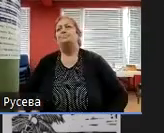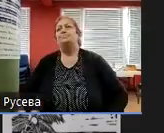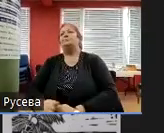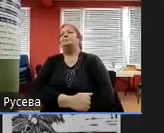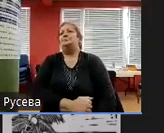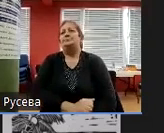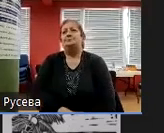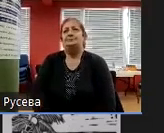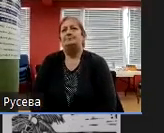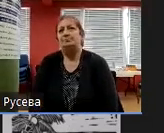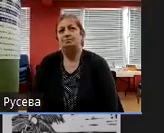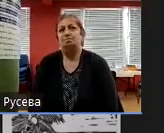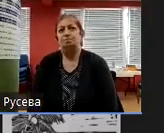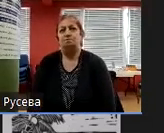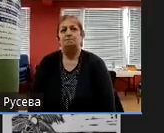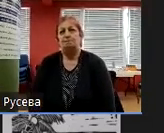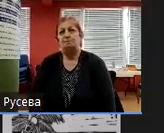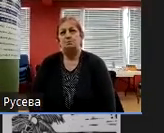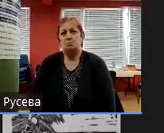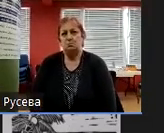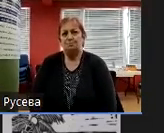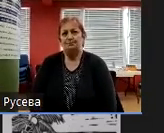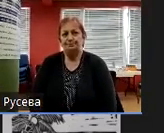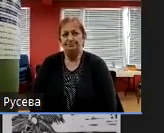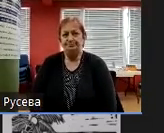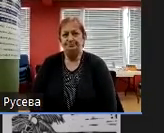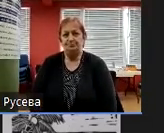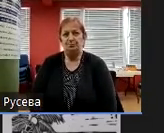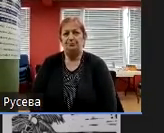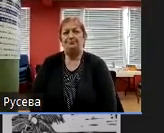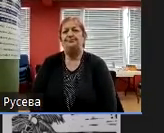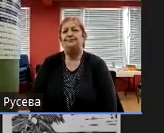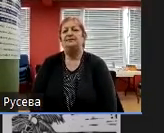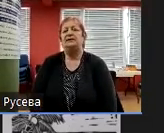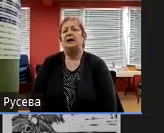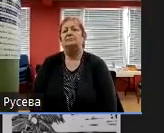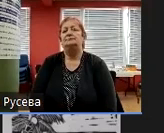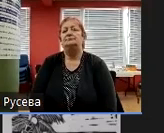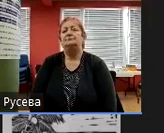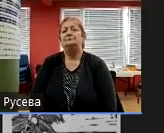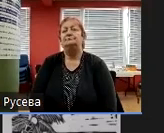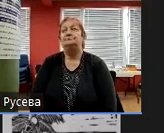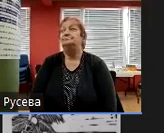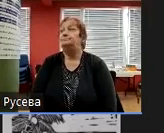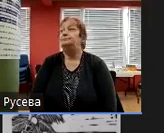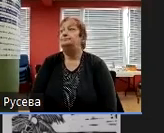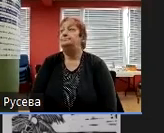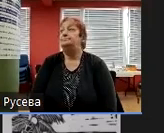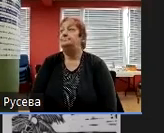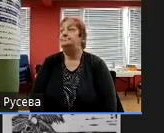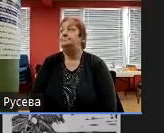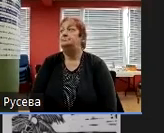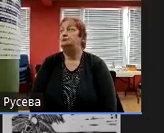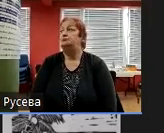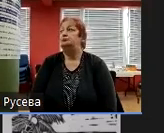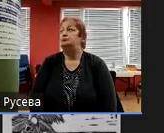Sharing information in advance, providing real-time captioning, and if you can as well, international sign